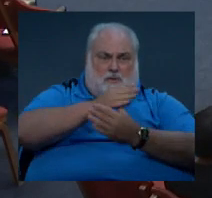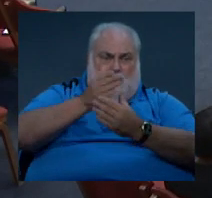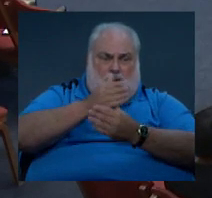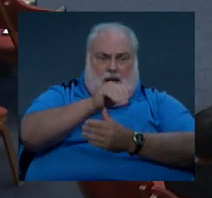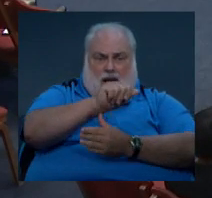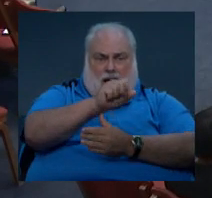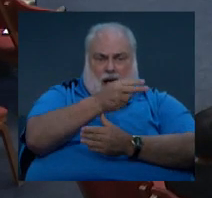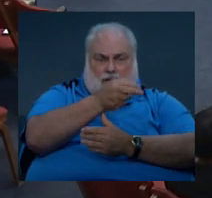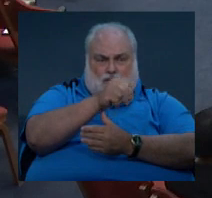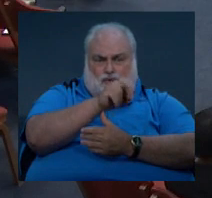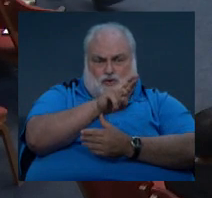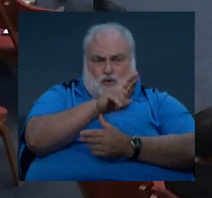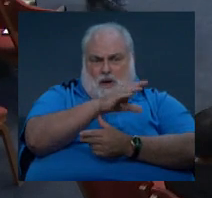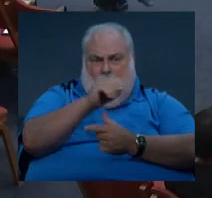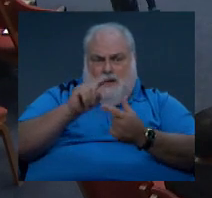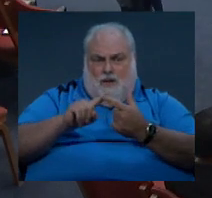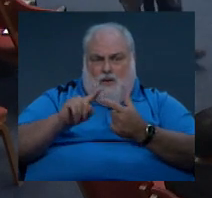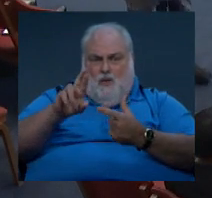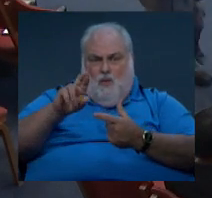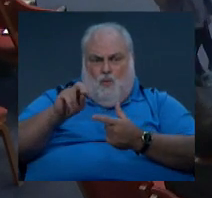Roosevelt. And